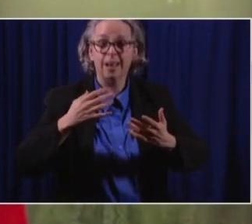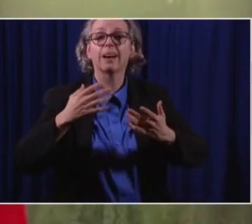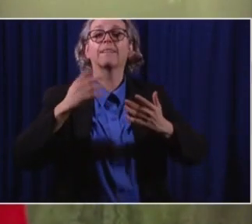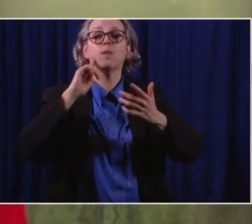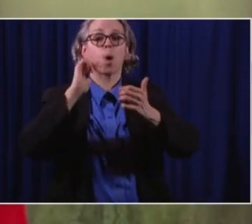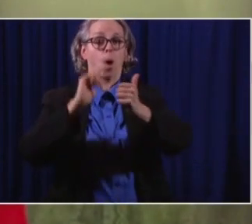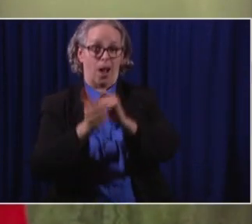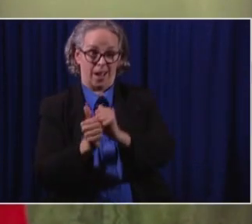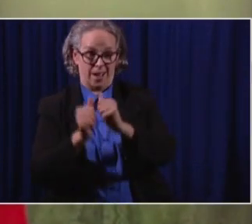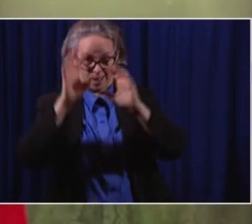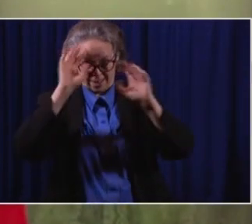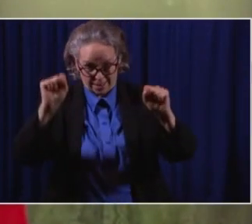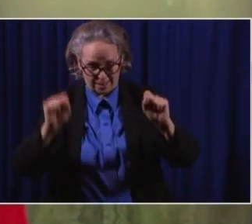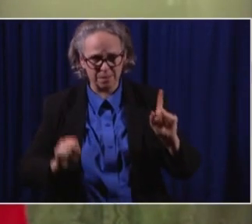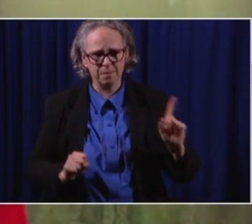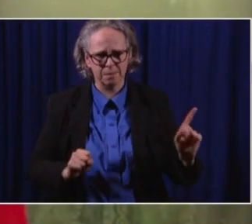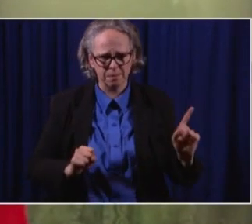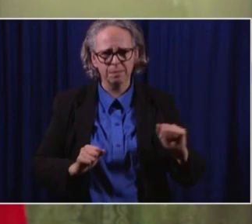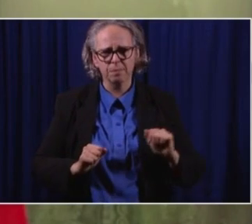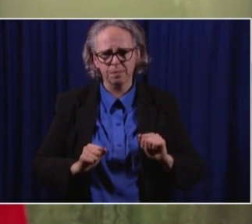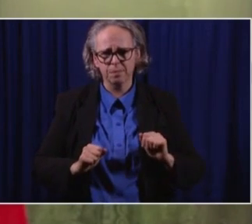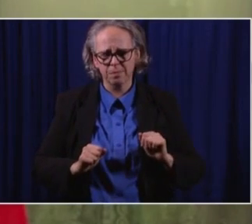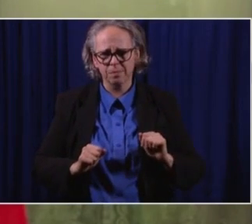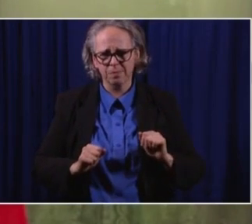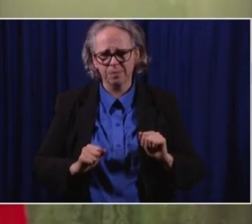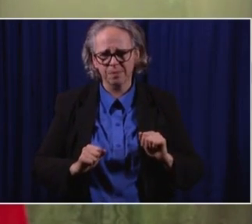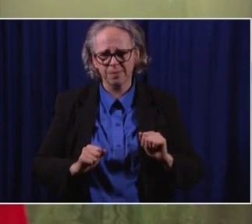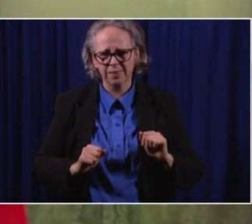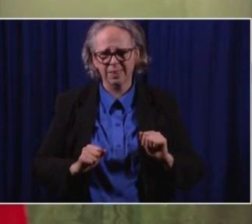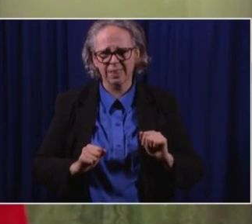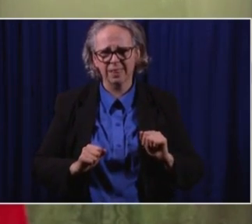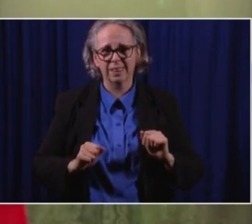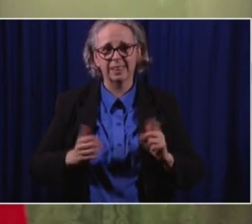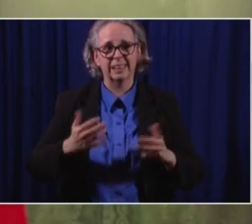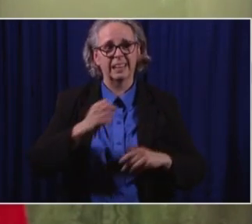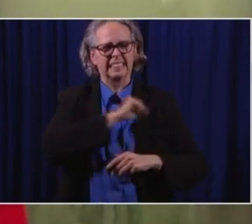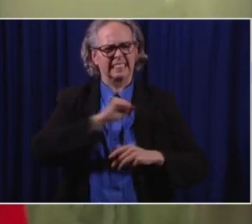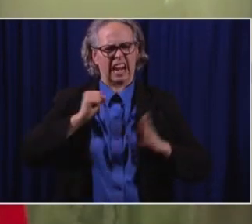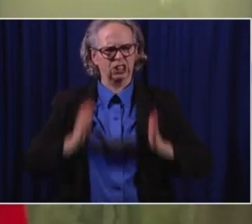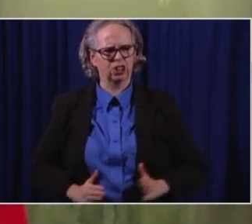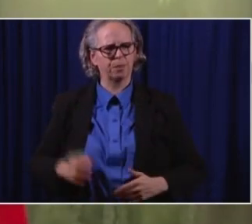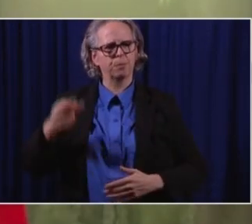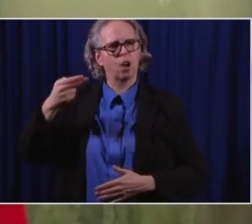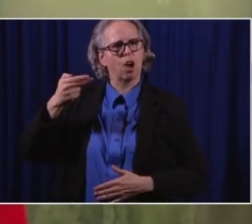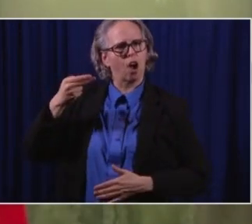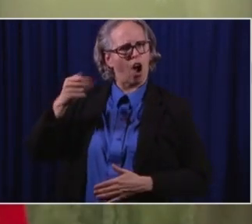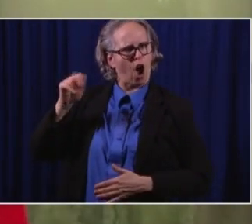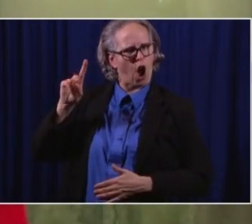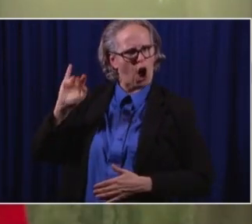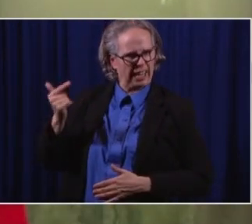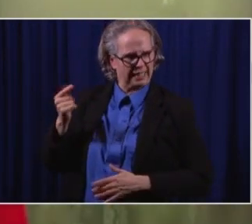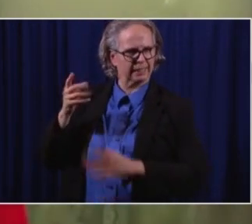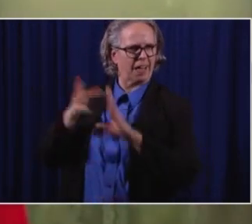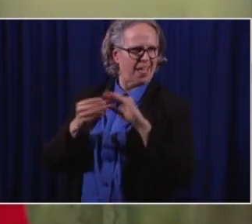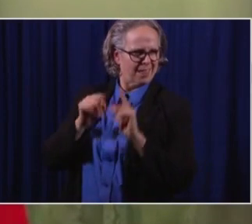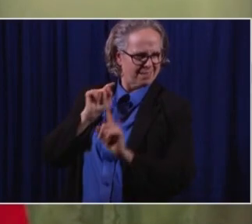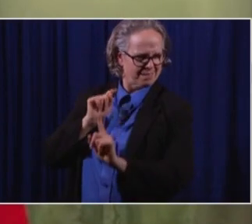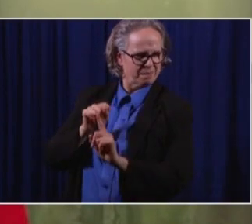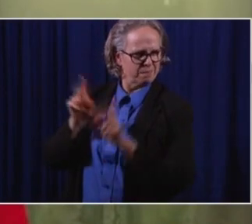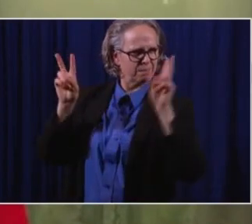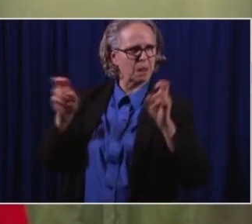After Cox got the nomination, Senator Harding gave a public statement saying, and I